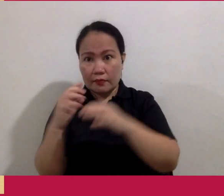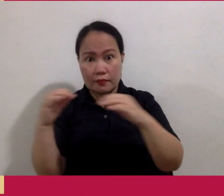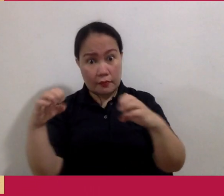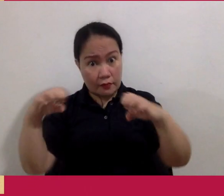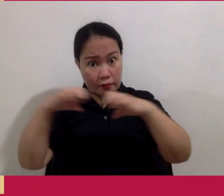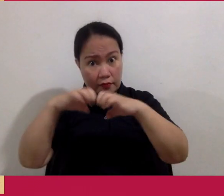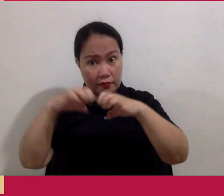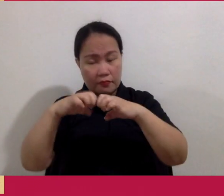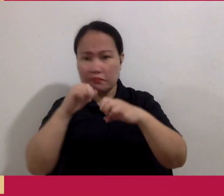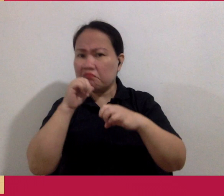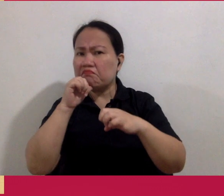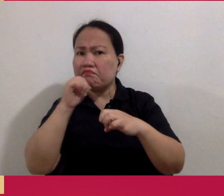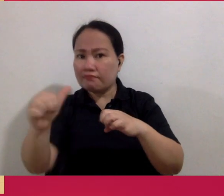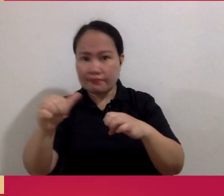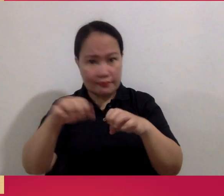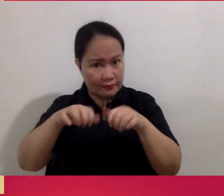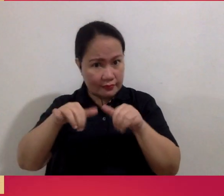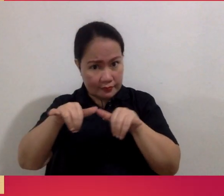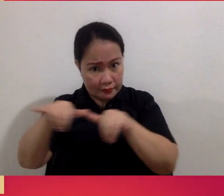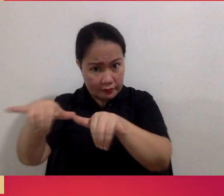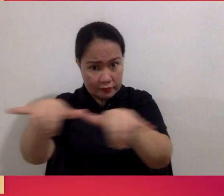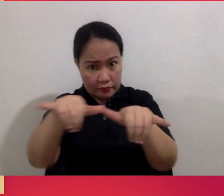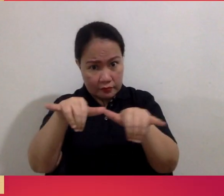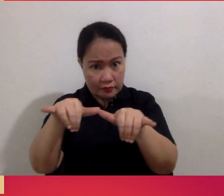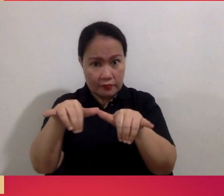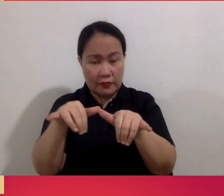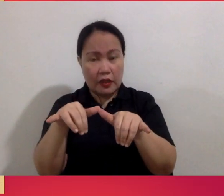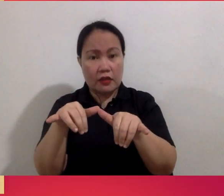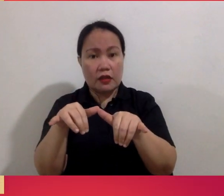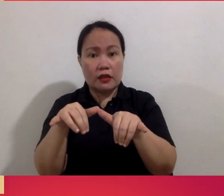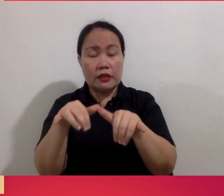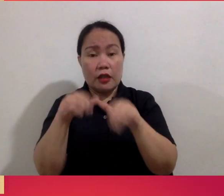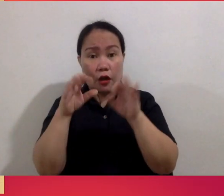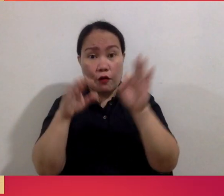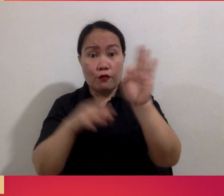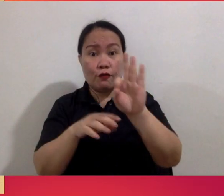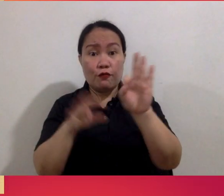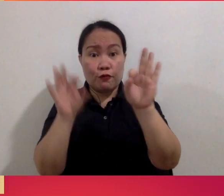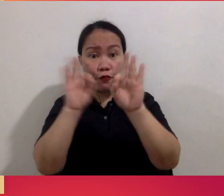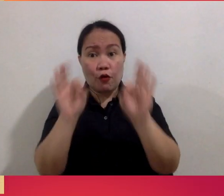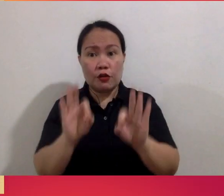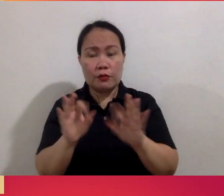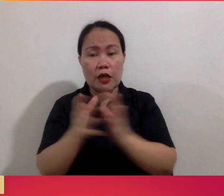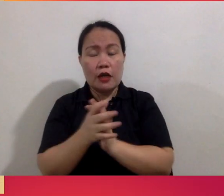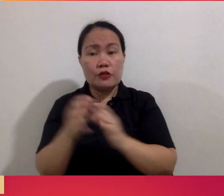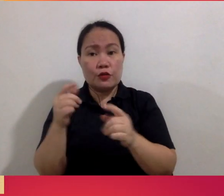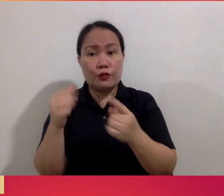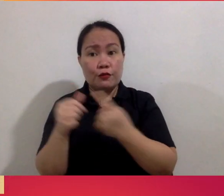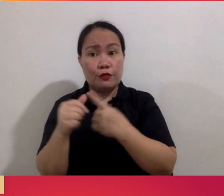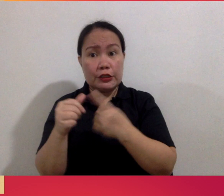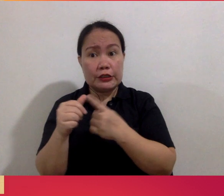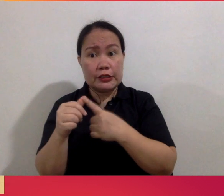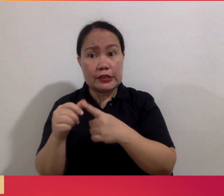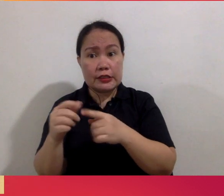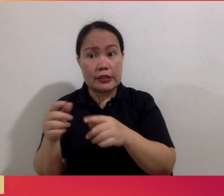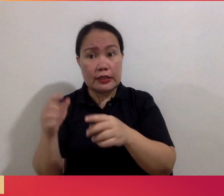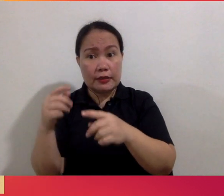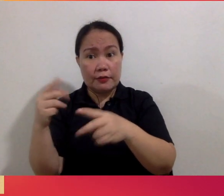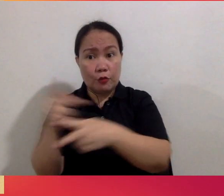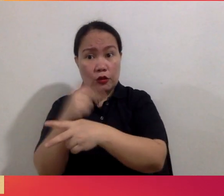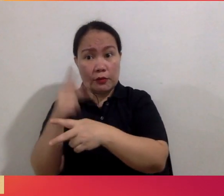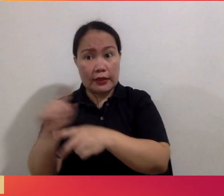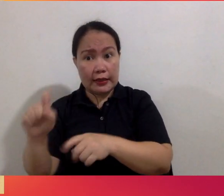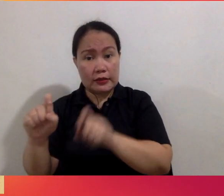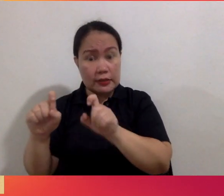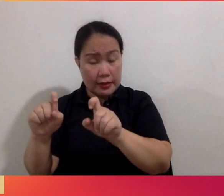yung equation natin ay hindi naka-standard form. So, anong una natin gagawin? Imumultiply muna natin si x times x,